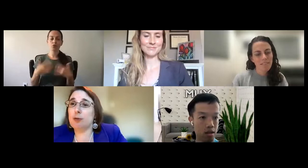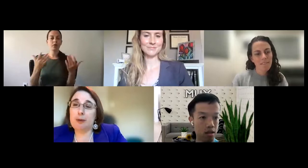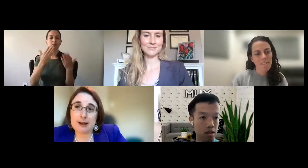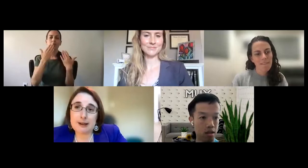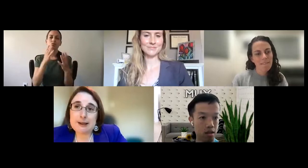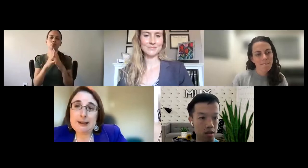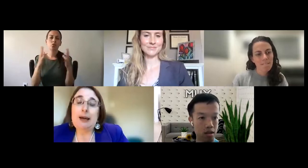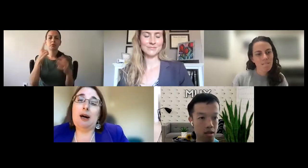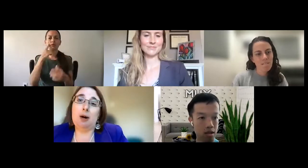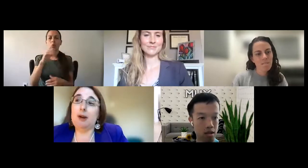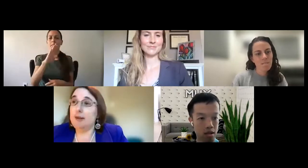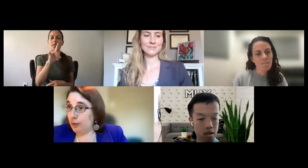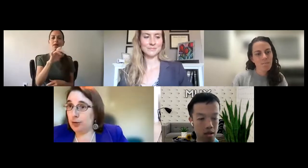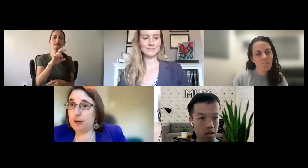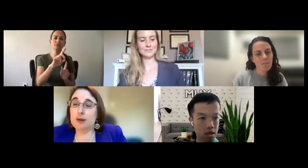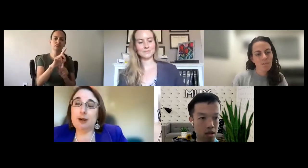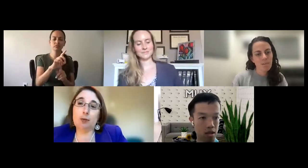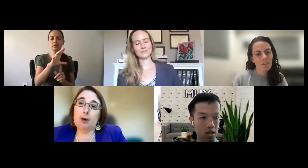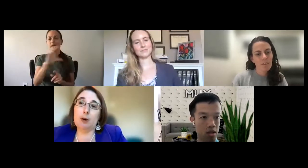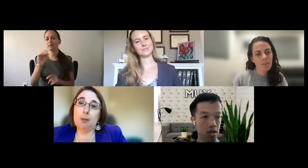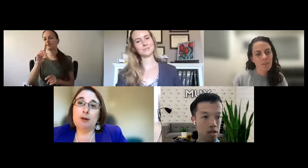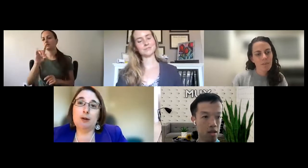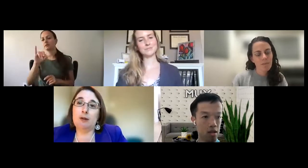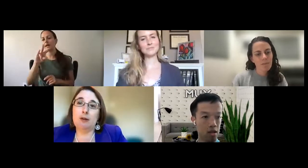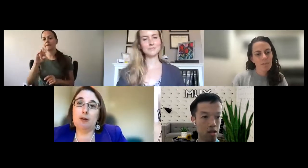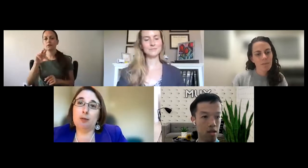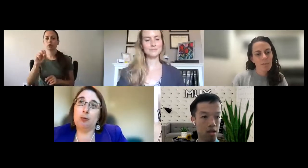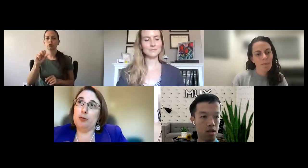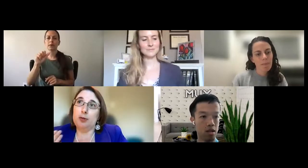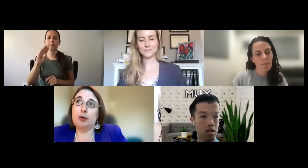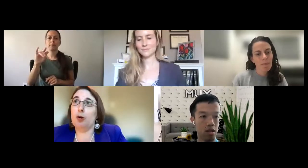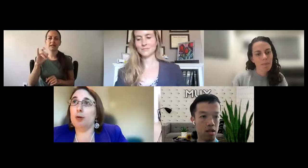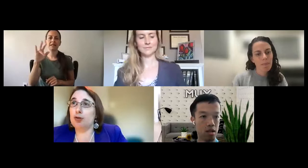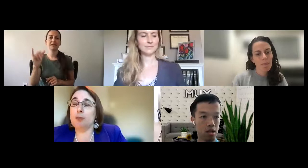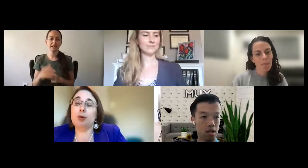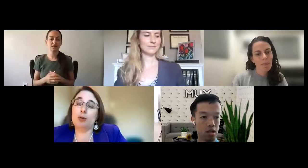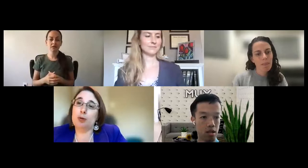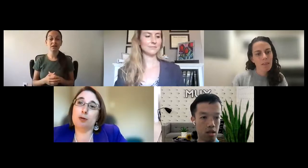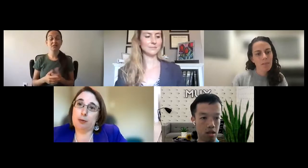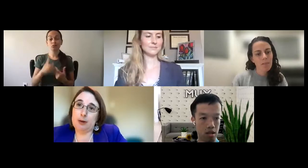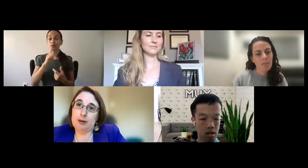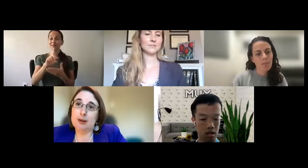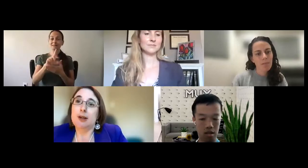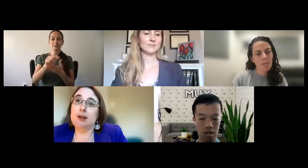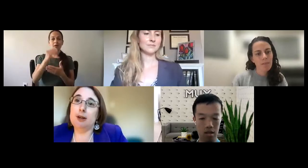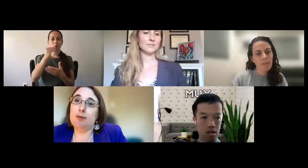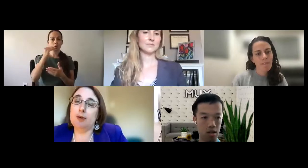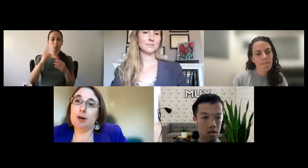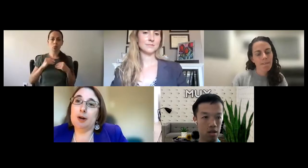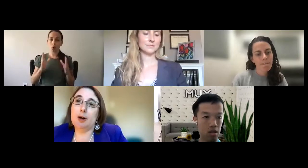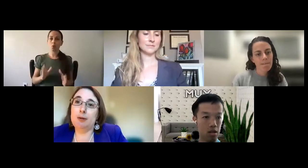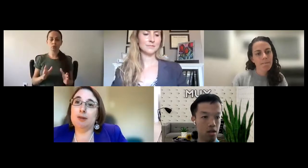much for Blend and Diversability as well. But the disability home ownership is only going to progress